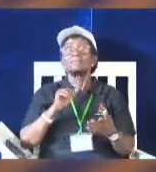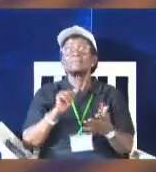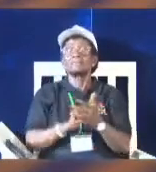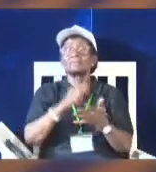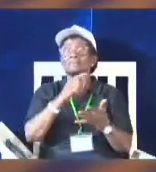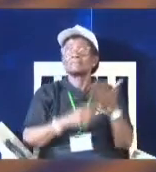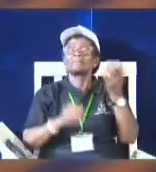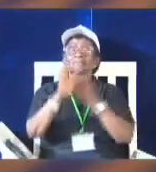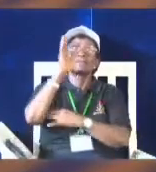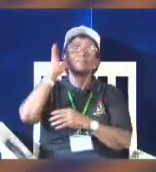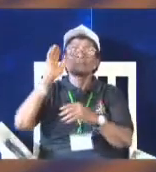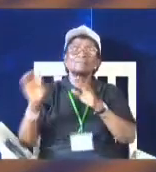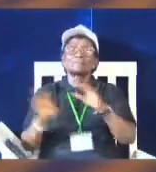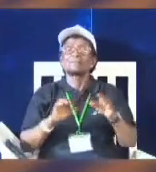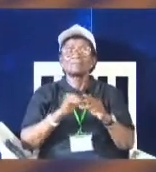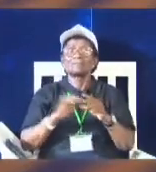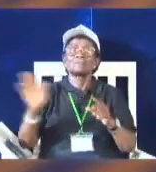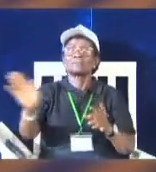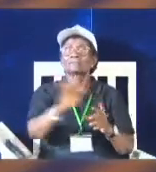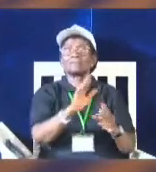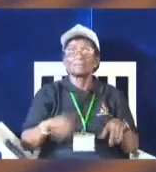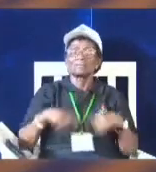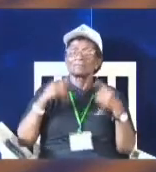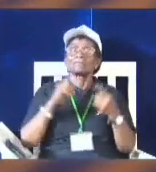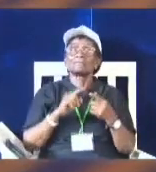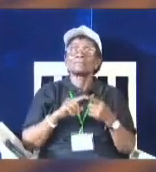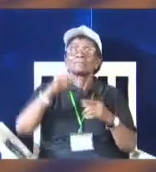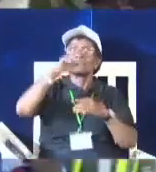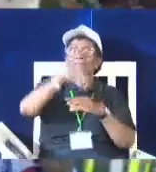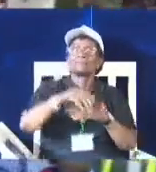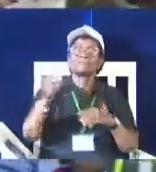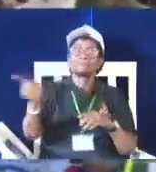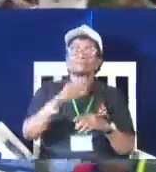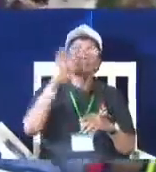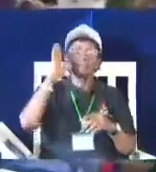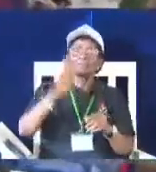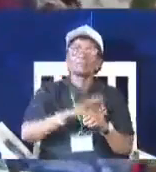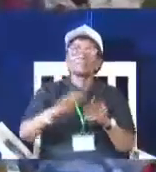tonight, you will fulfill destiny.